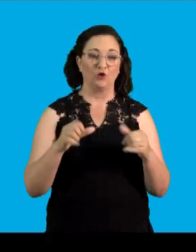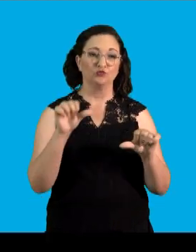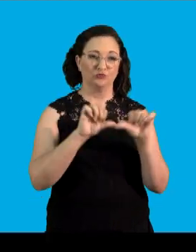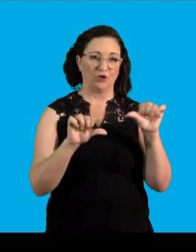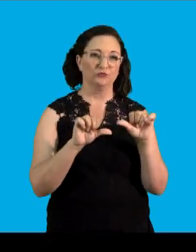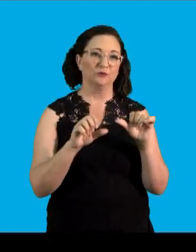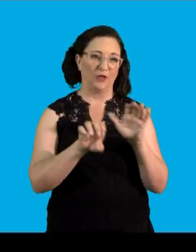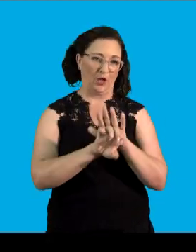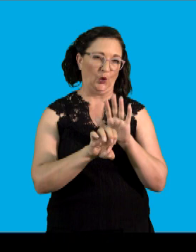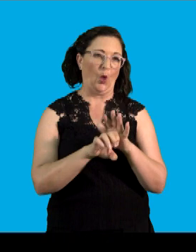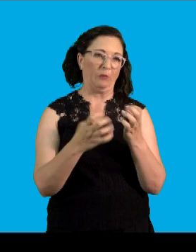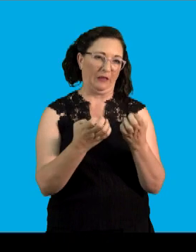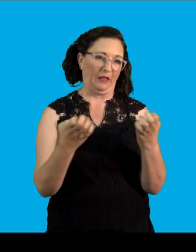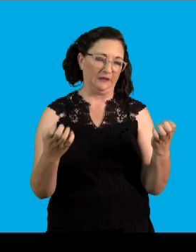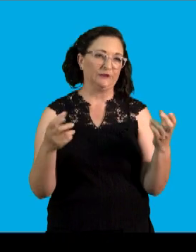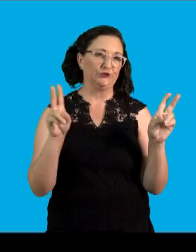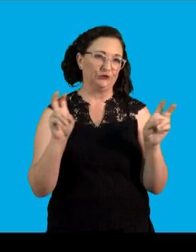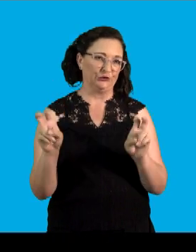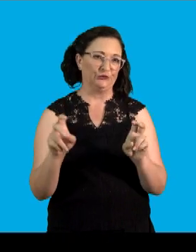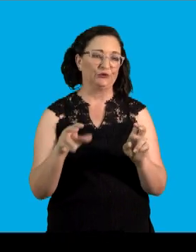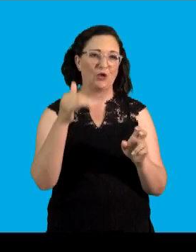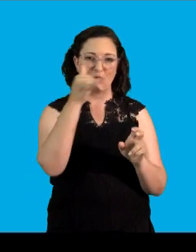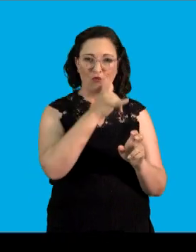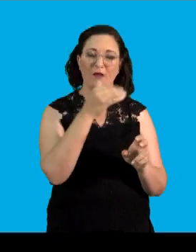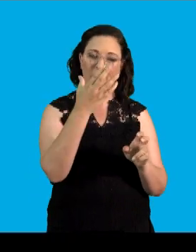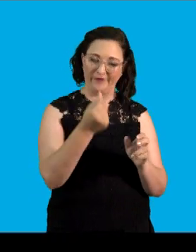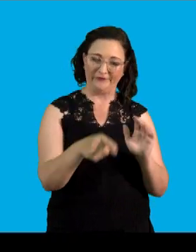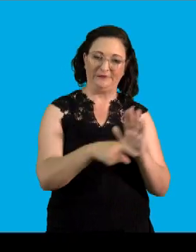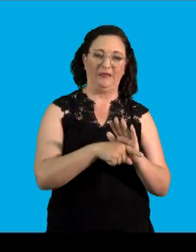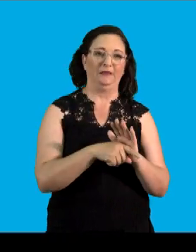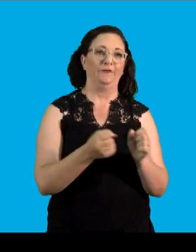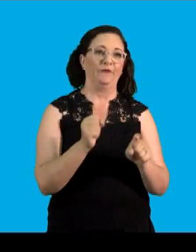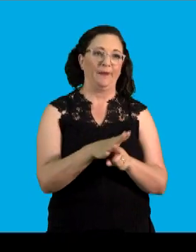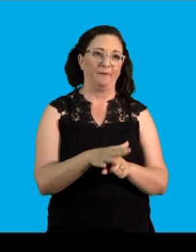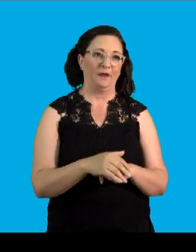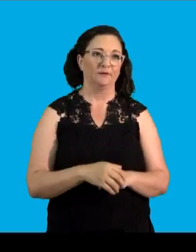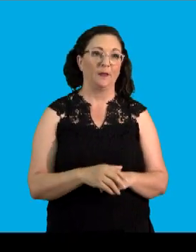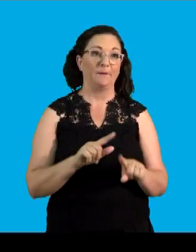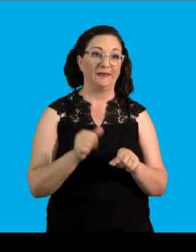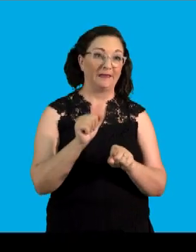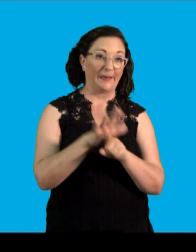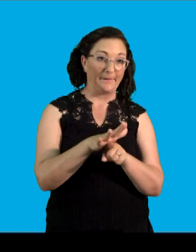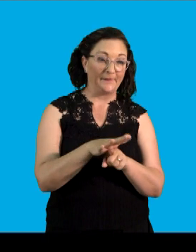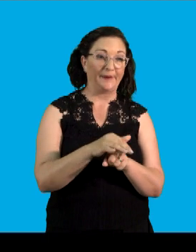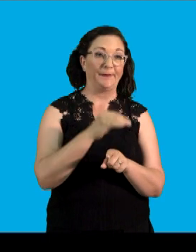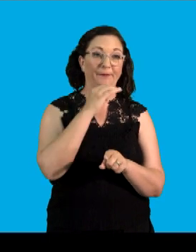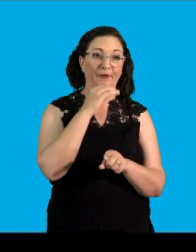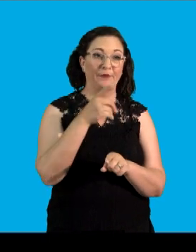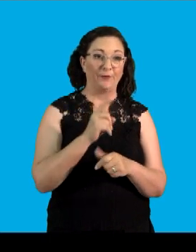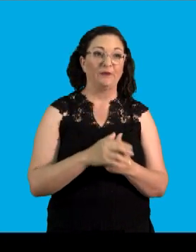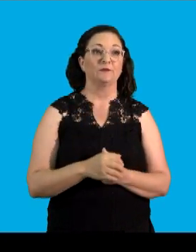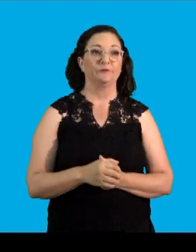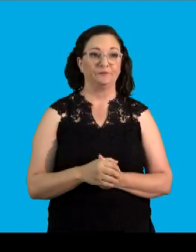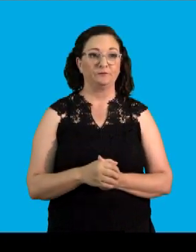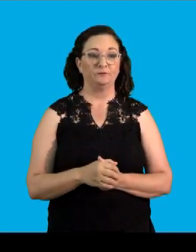socioeconomic issue, and we did say that crime has got a negative impact. So the impact, what do we mean by